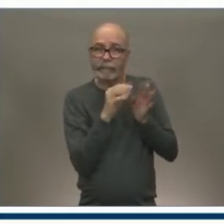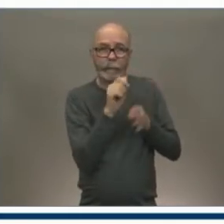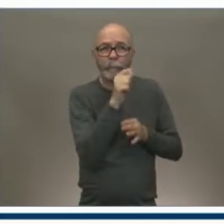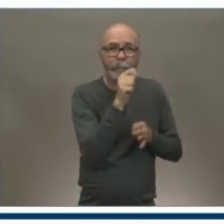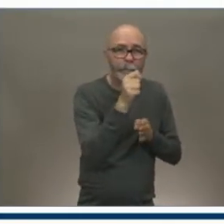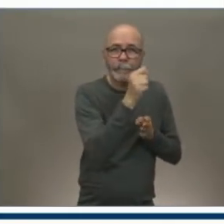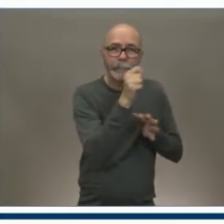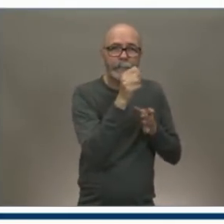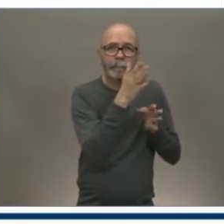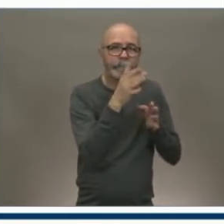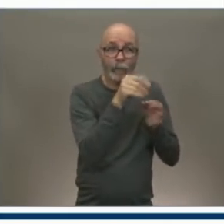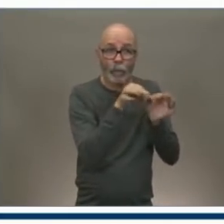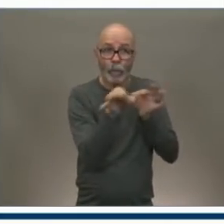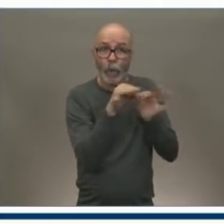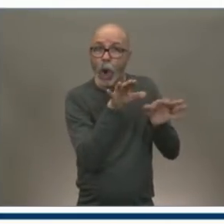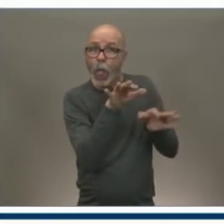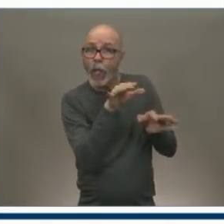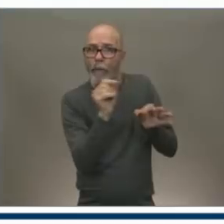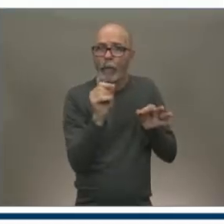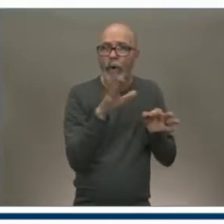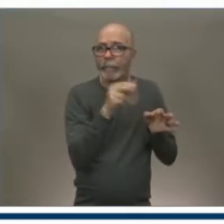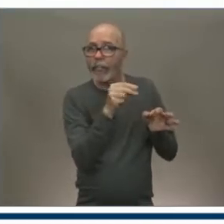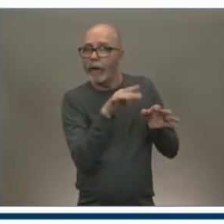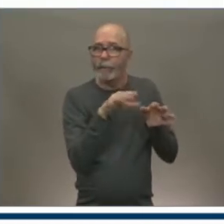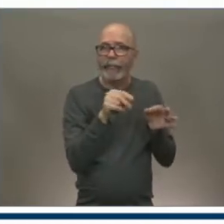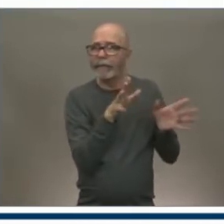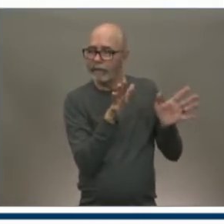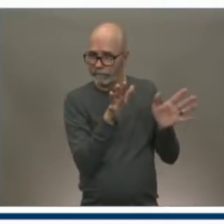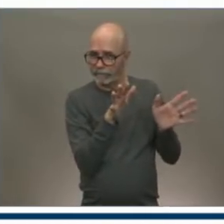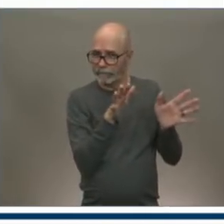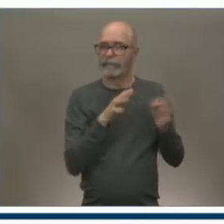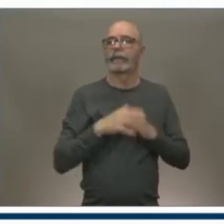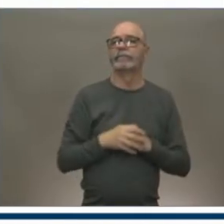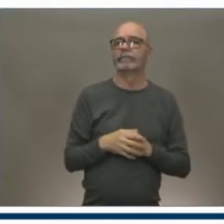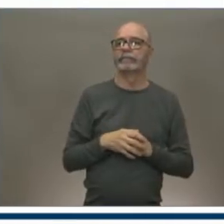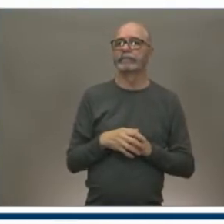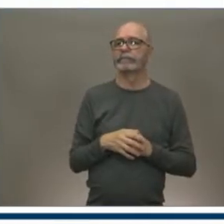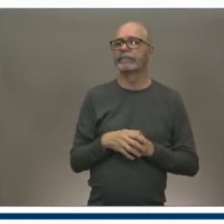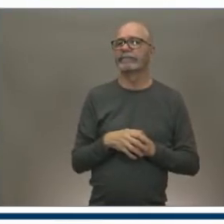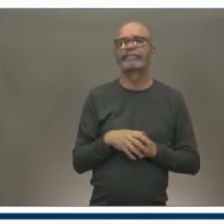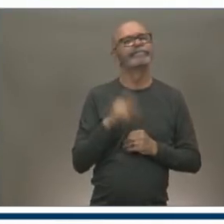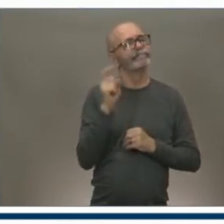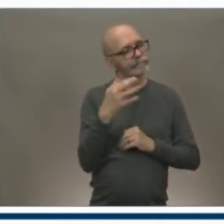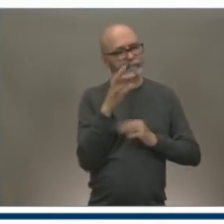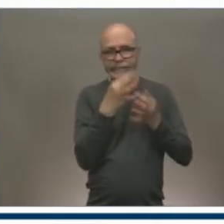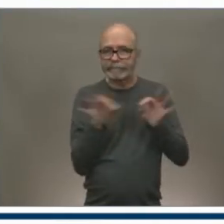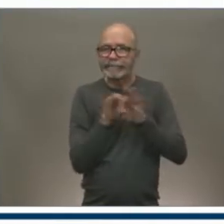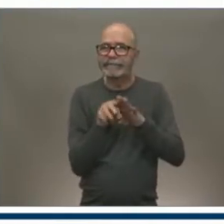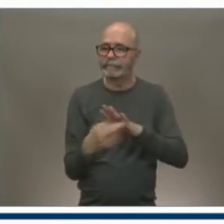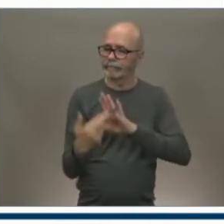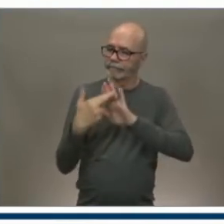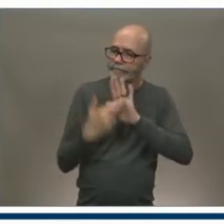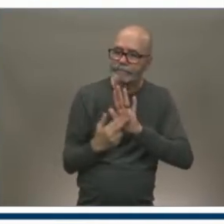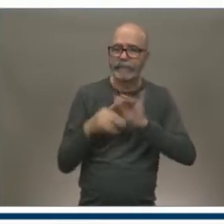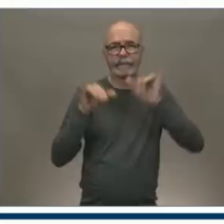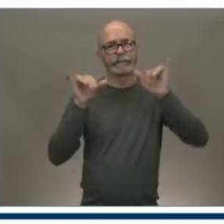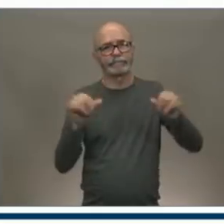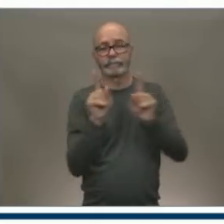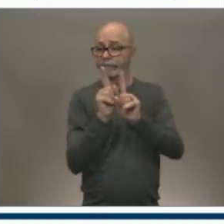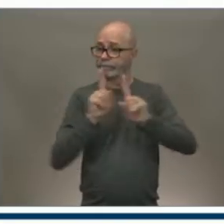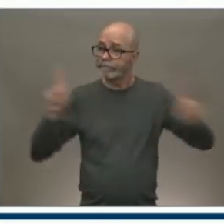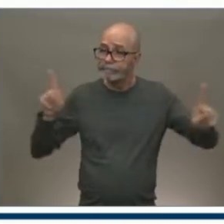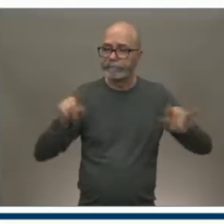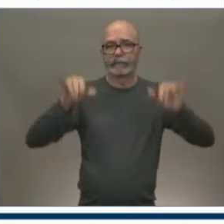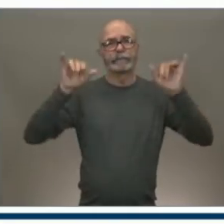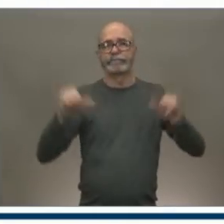for variant strains. But all the other measures in place, adhering to quarantine, social distancing, wearing masks, all those other